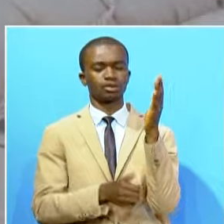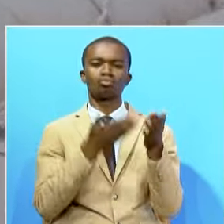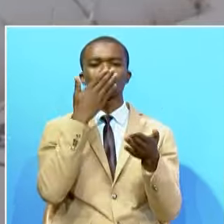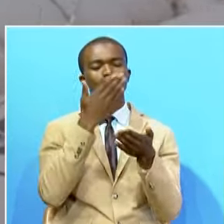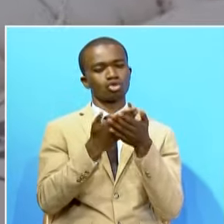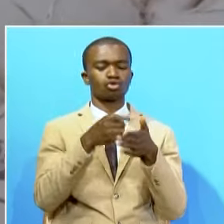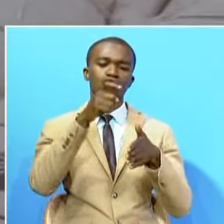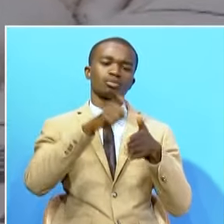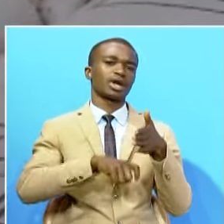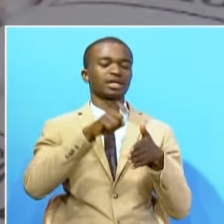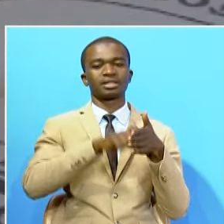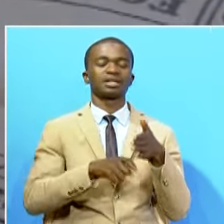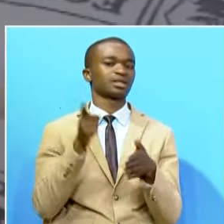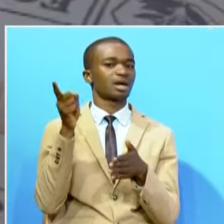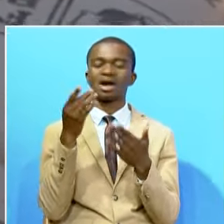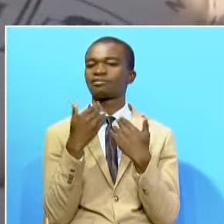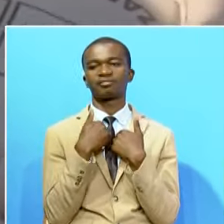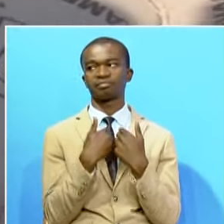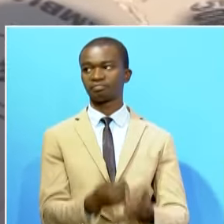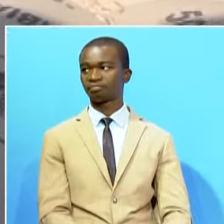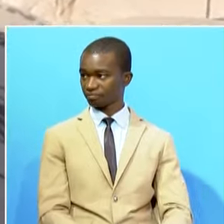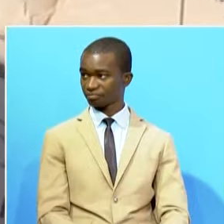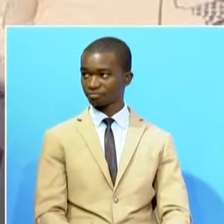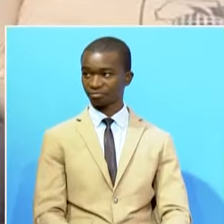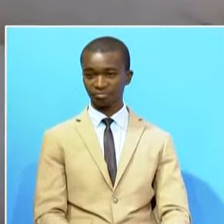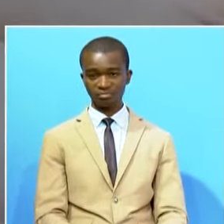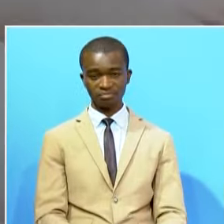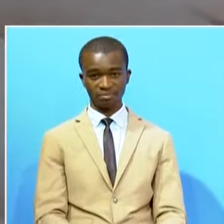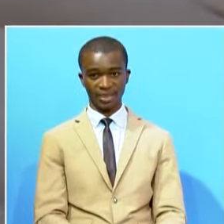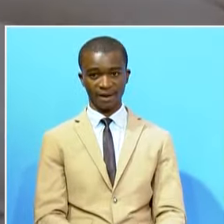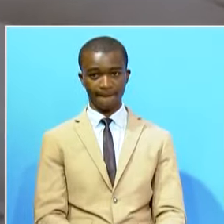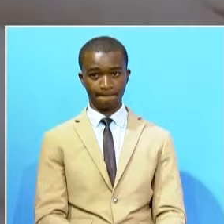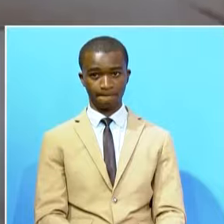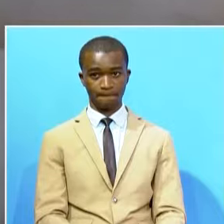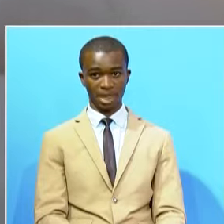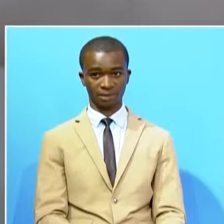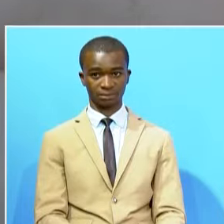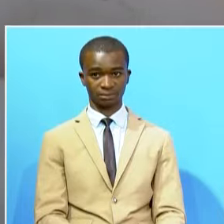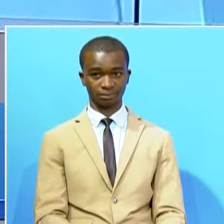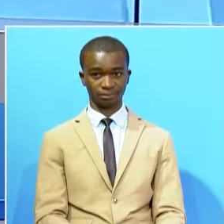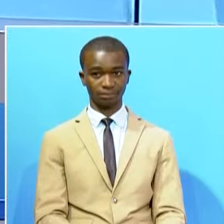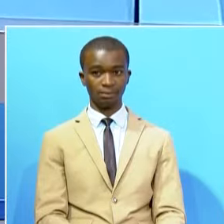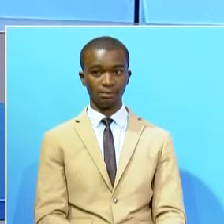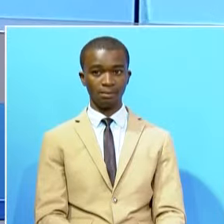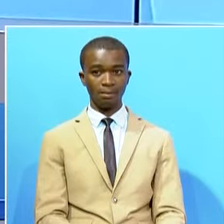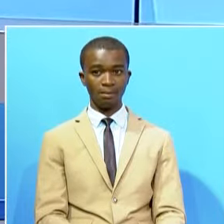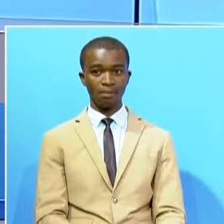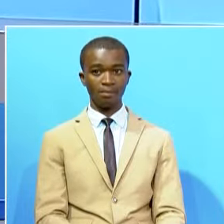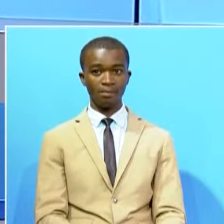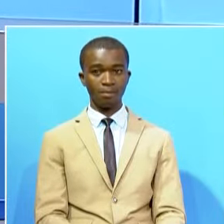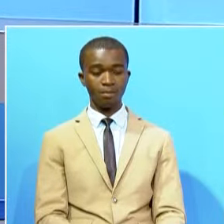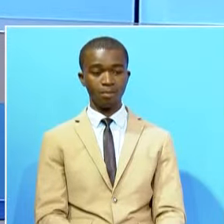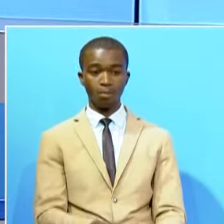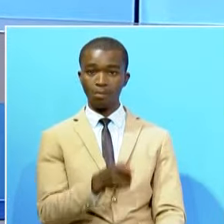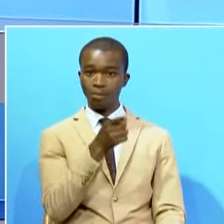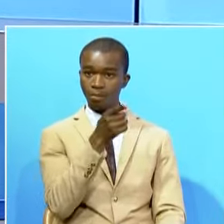crisis. Kazela Yabwanda, Zanis, Mazabuka District. The